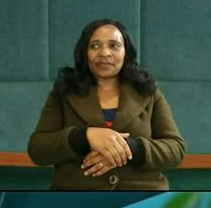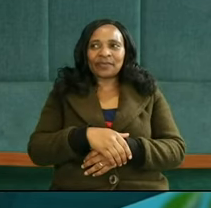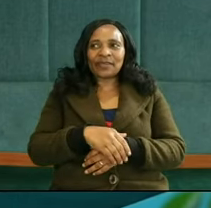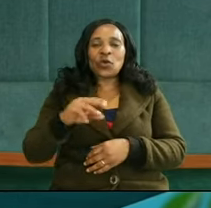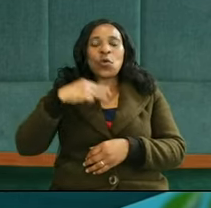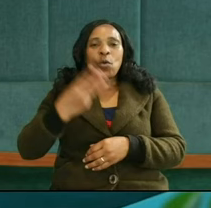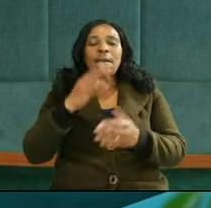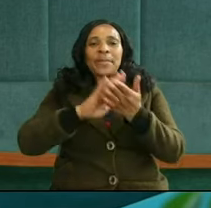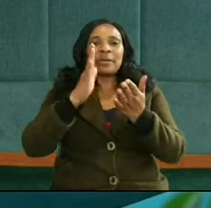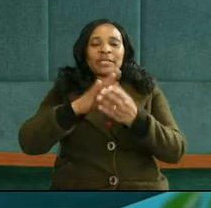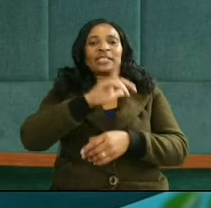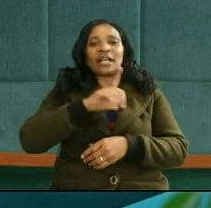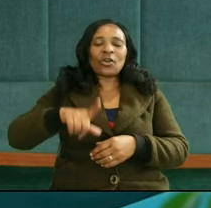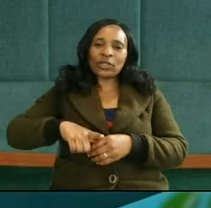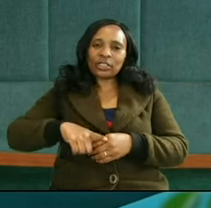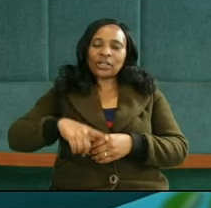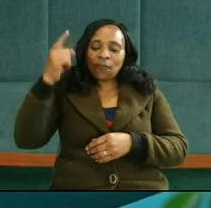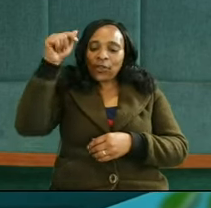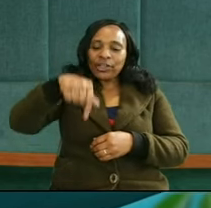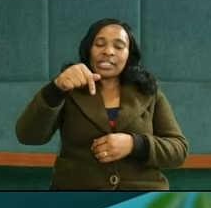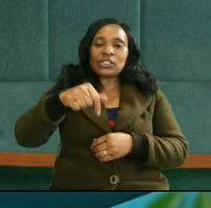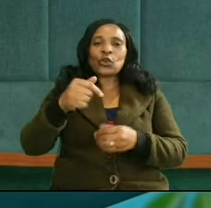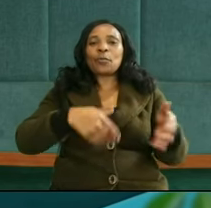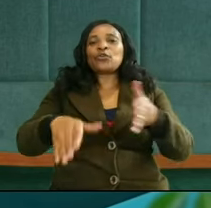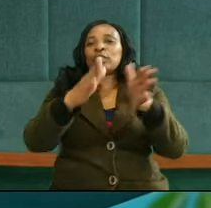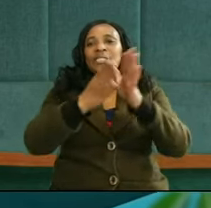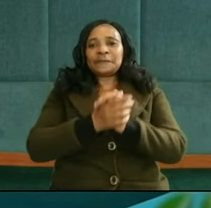we praise God for this opportunity.